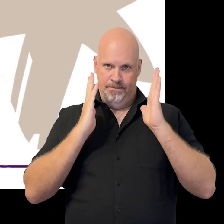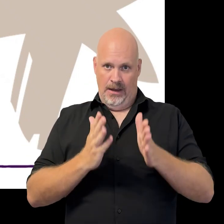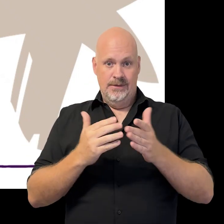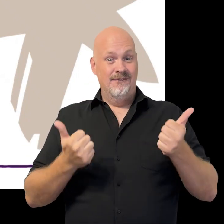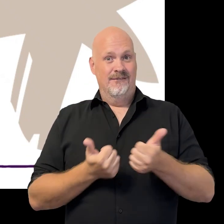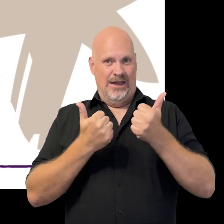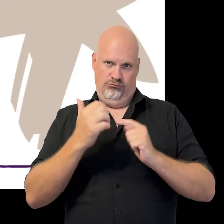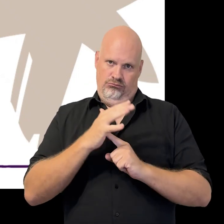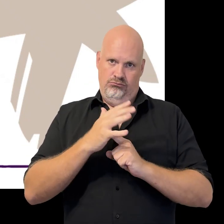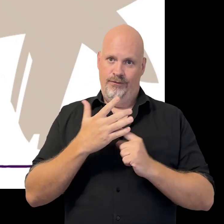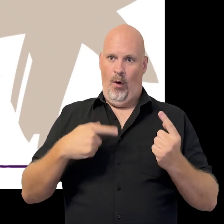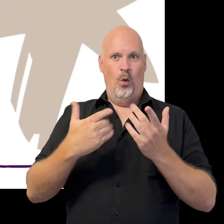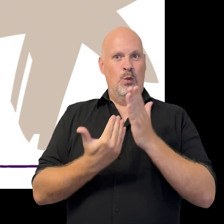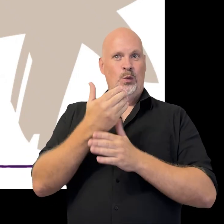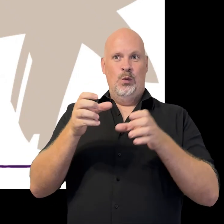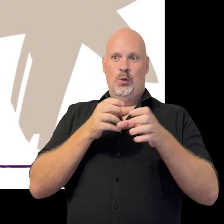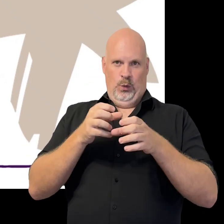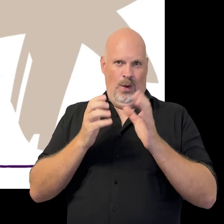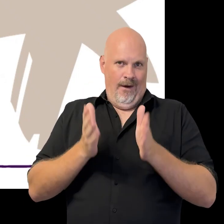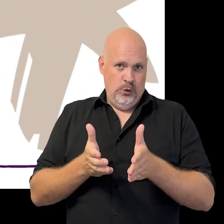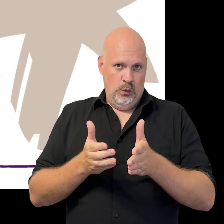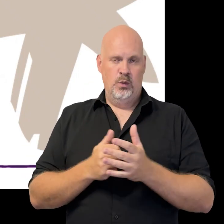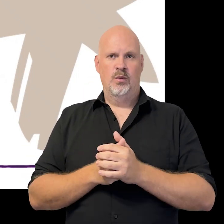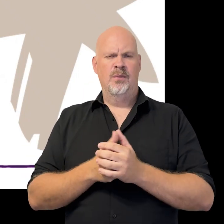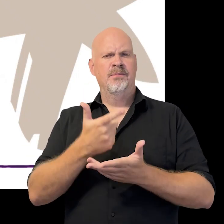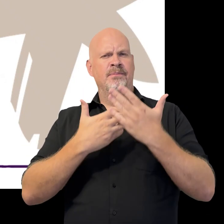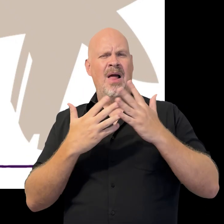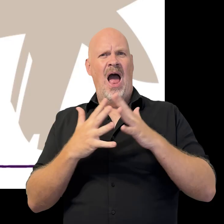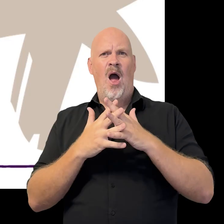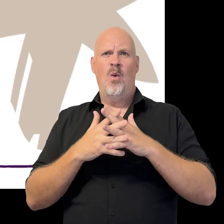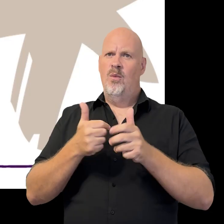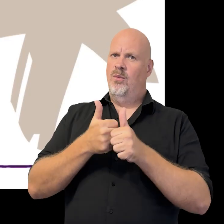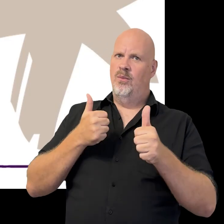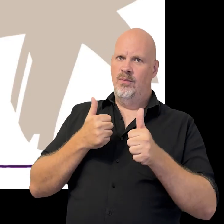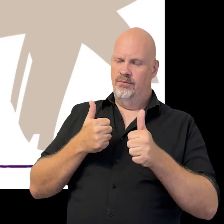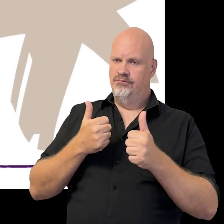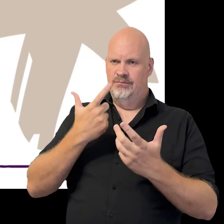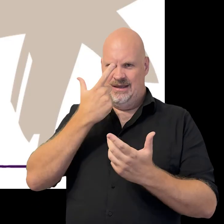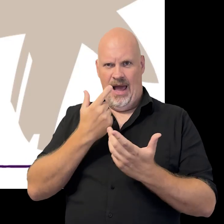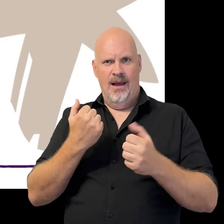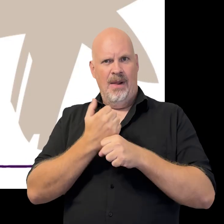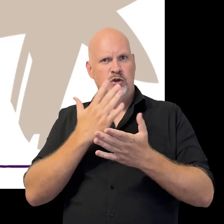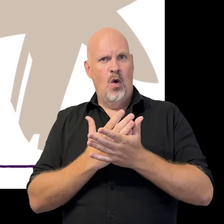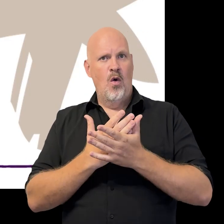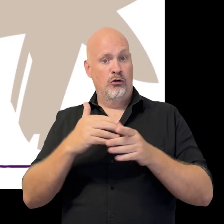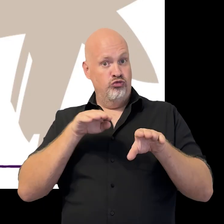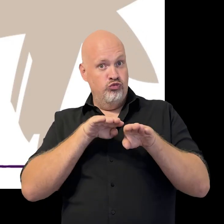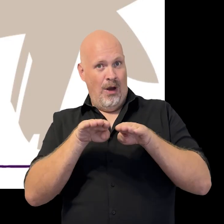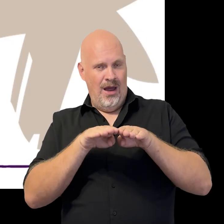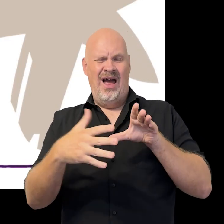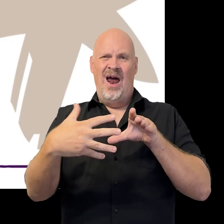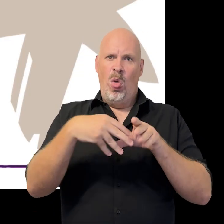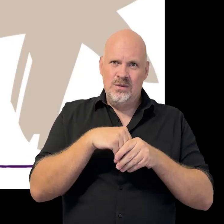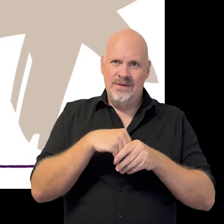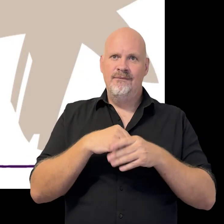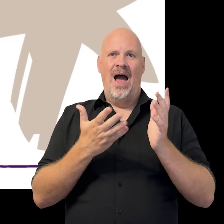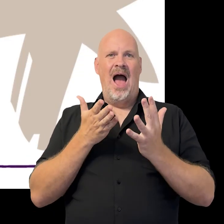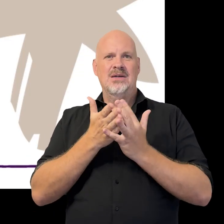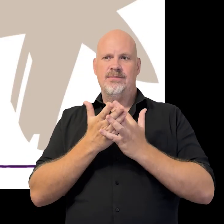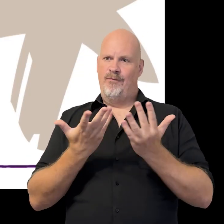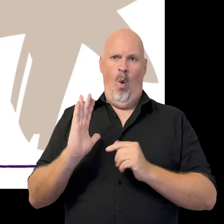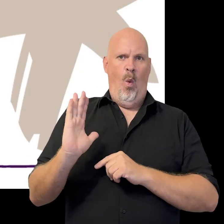Make sure then that your findings and your discussion is clear and compelling. It needs to really show that you've